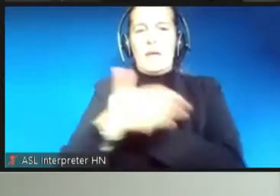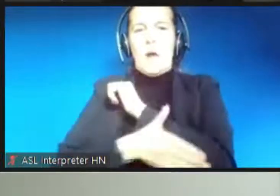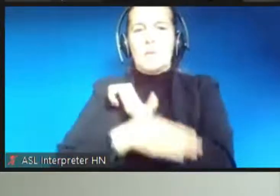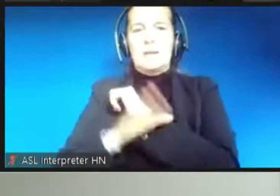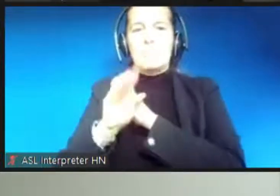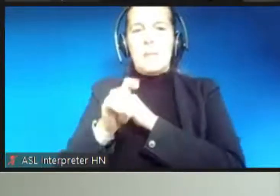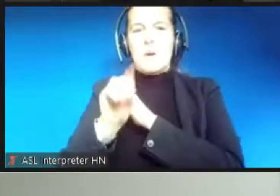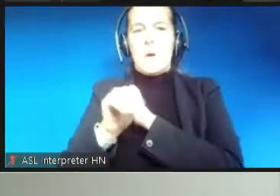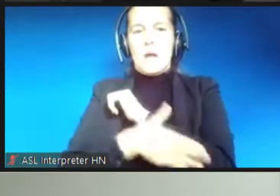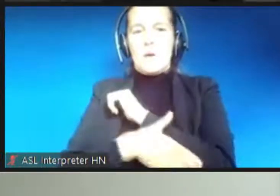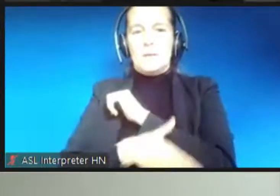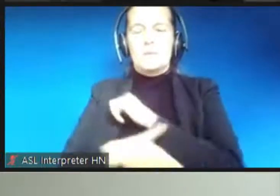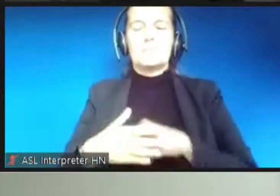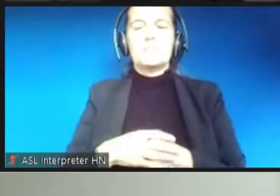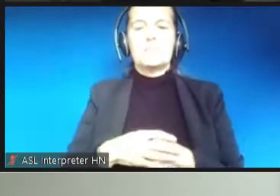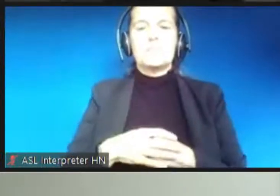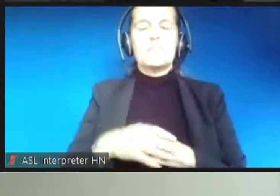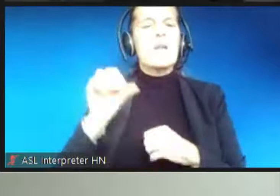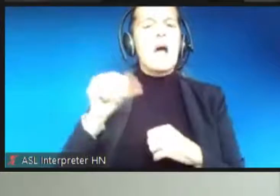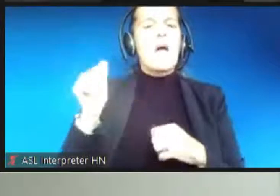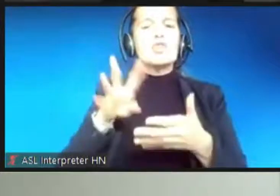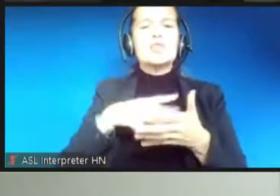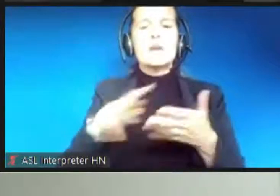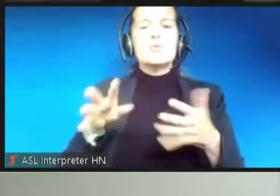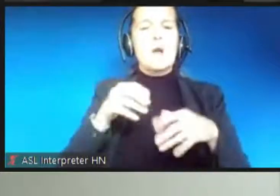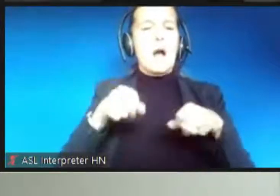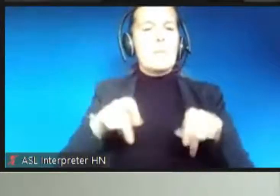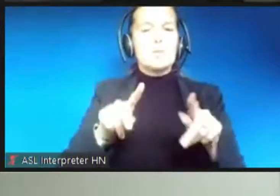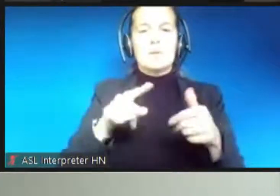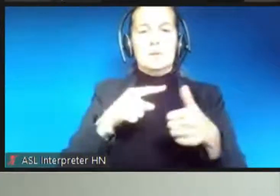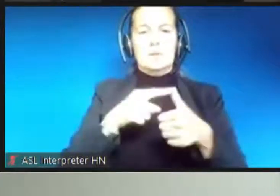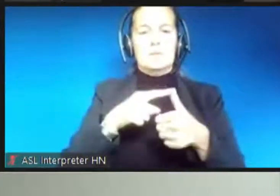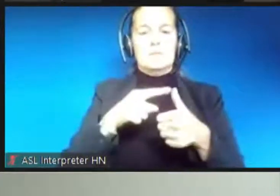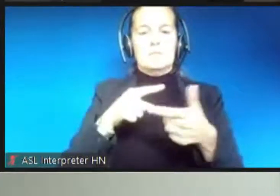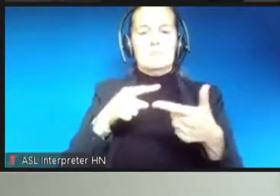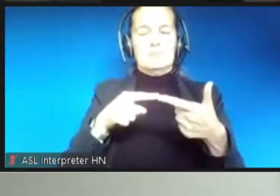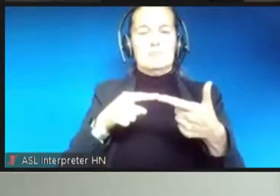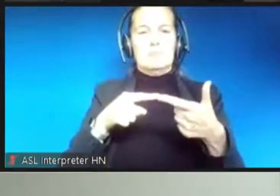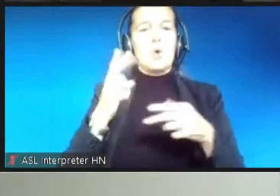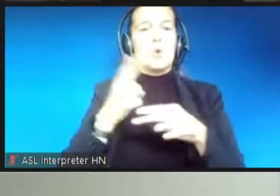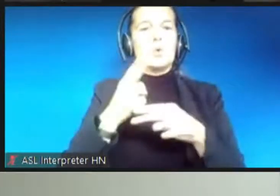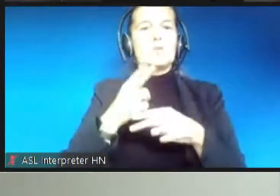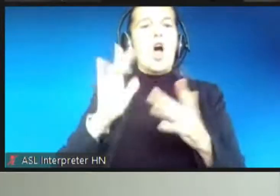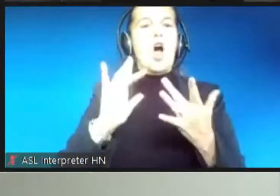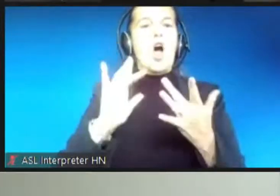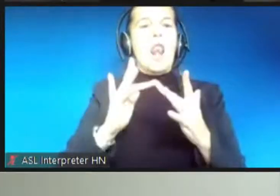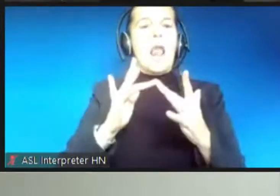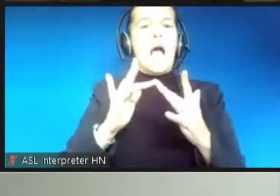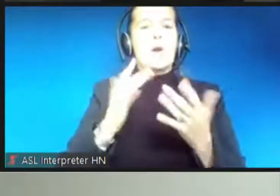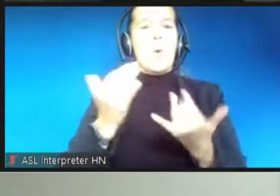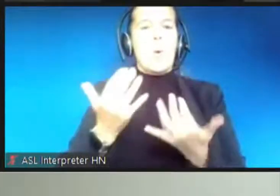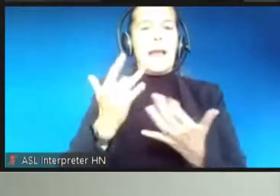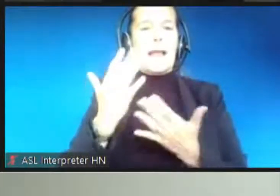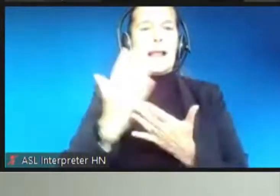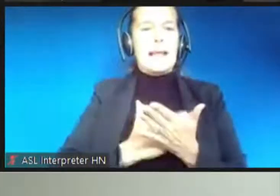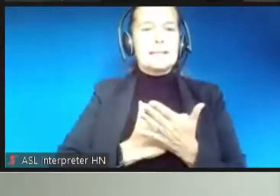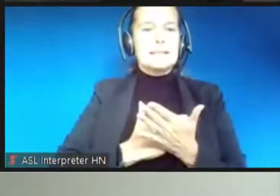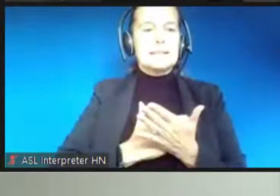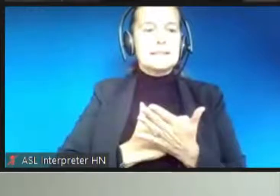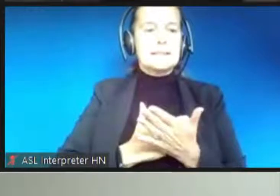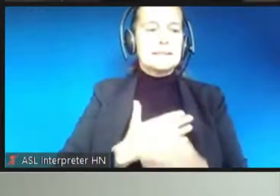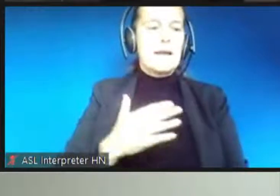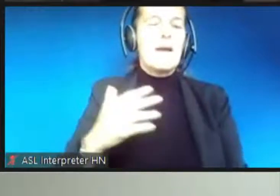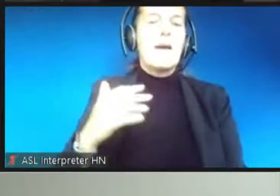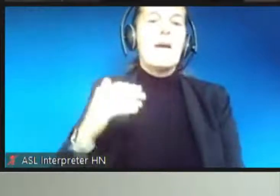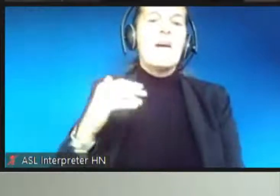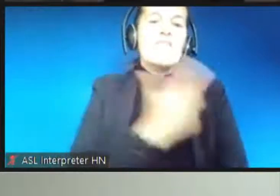Other scheduling opportunities include using online waiting list, Vaccinate Mendocino, and